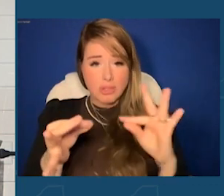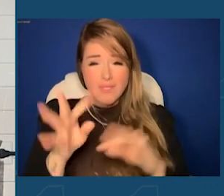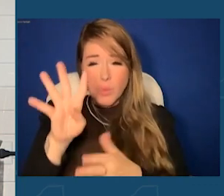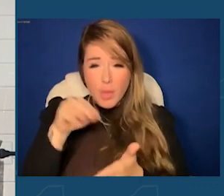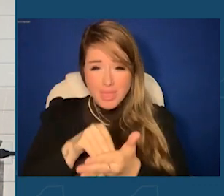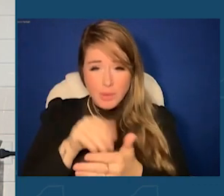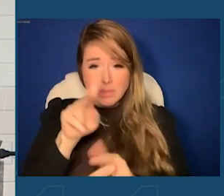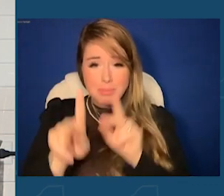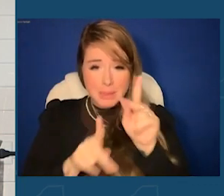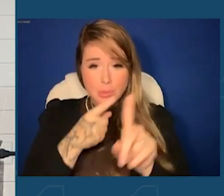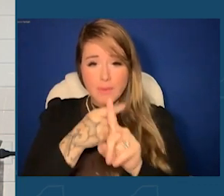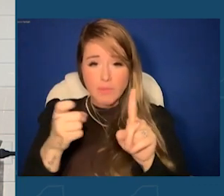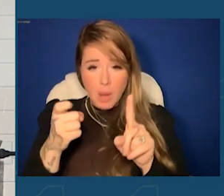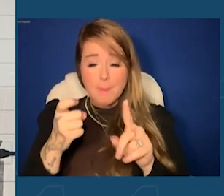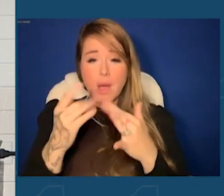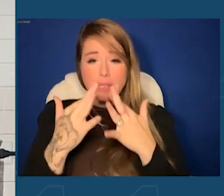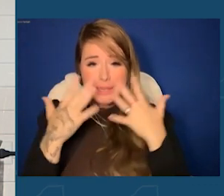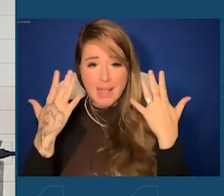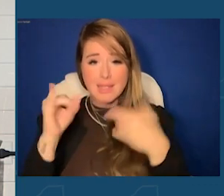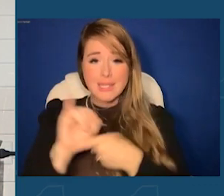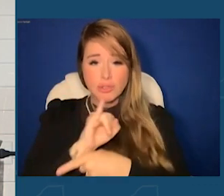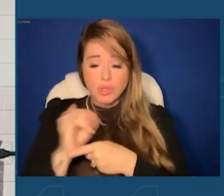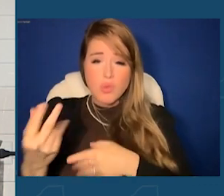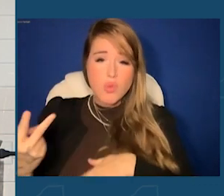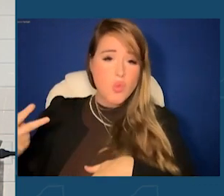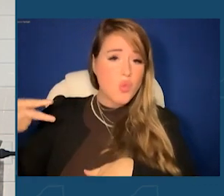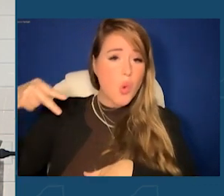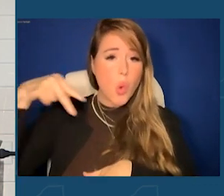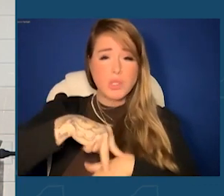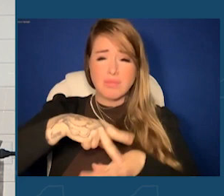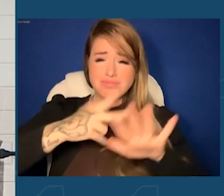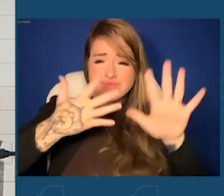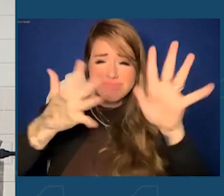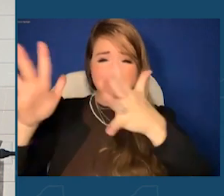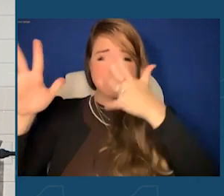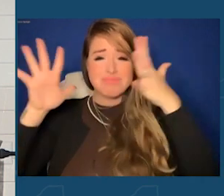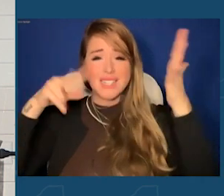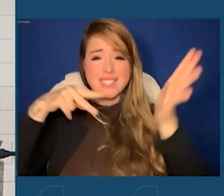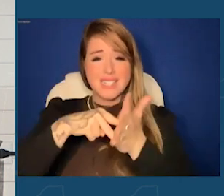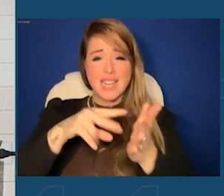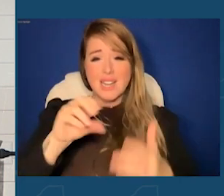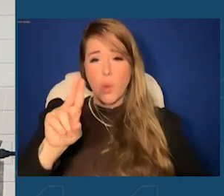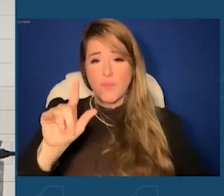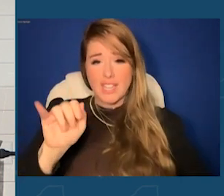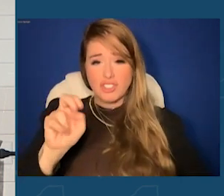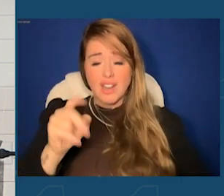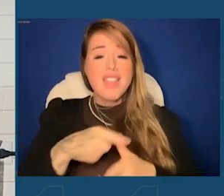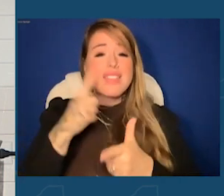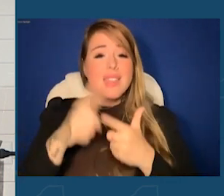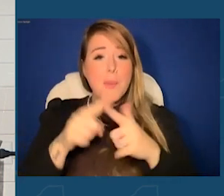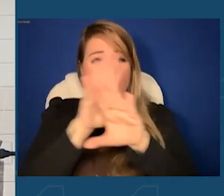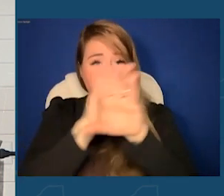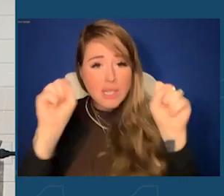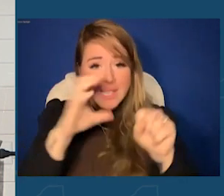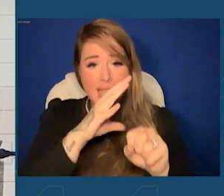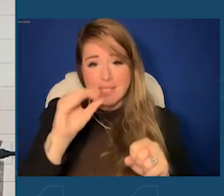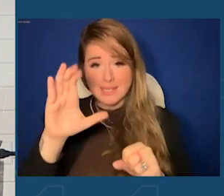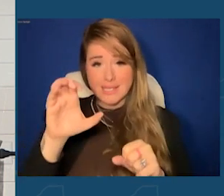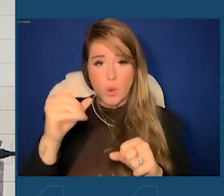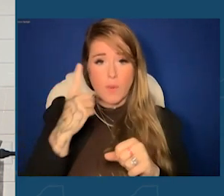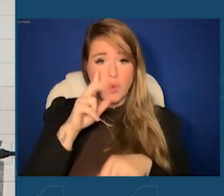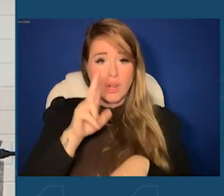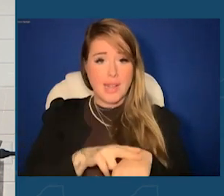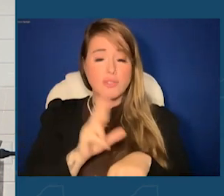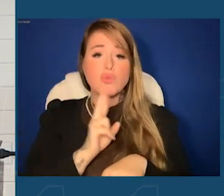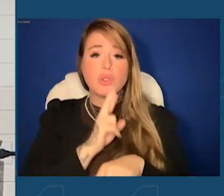hospitality industry rose up with a standing ovation. And then the president and CEO of the National Restaurant Association said, let us